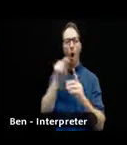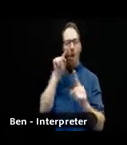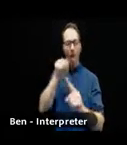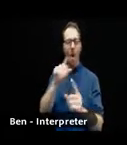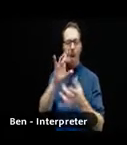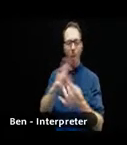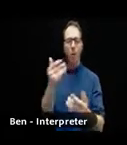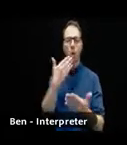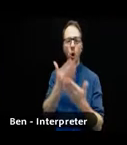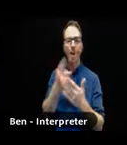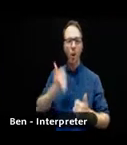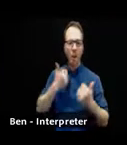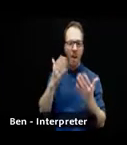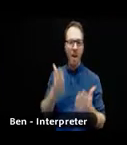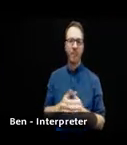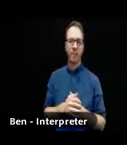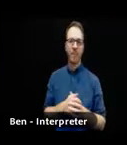for the survivor.